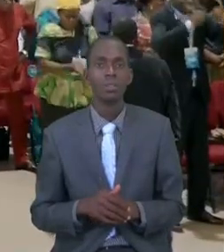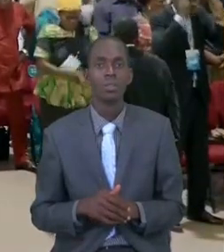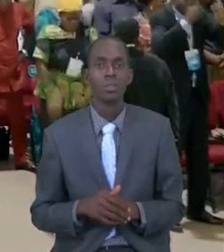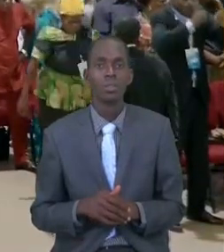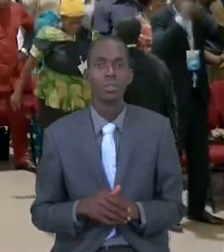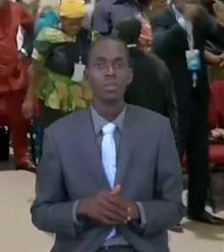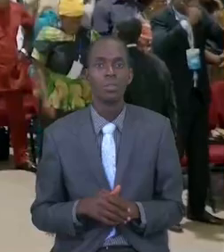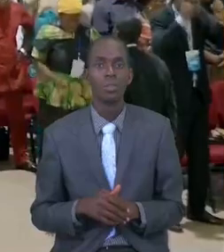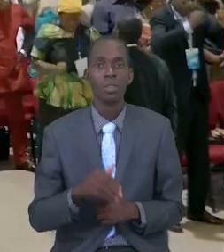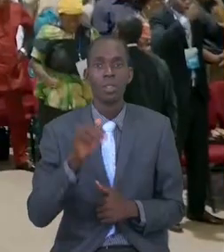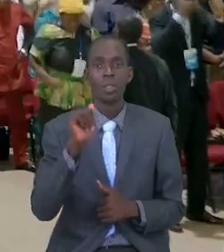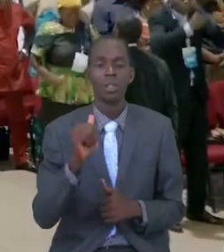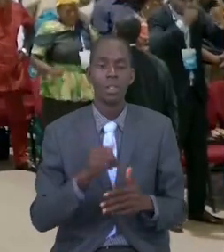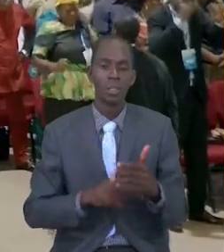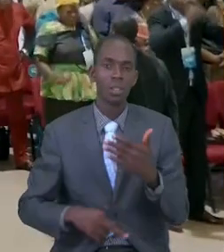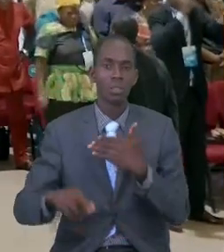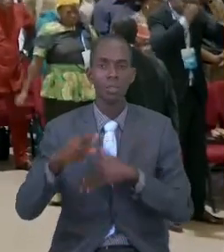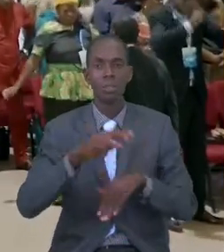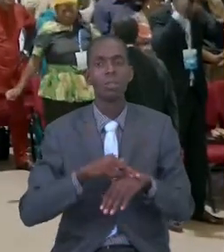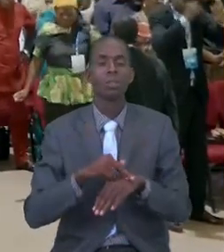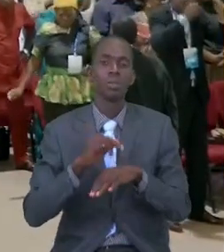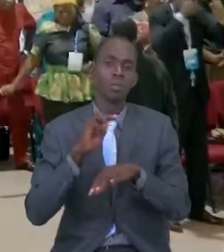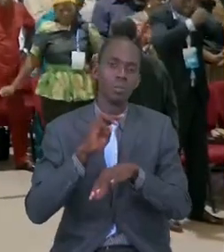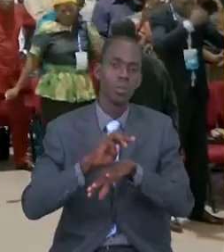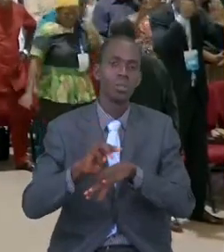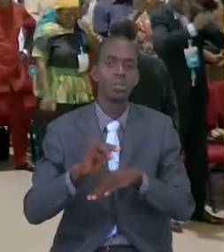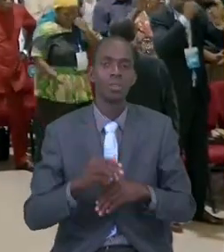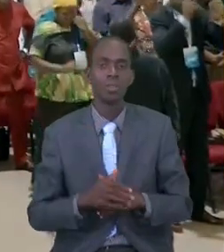A restored ministry.